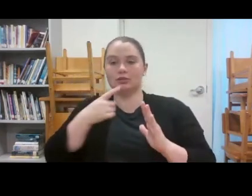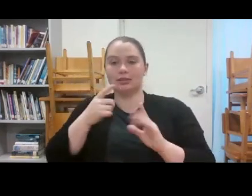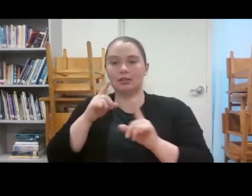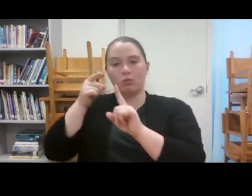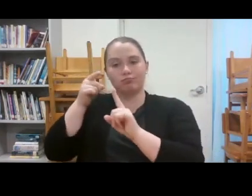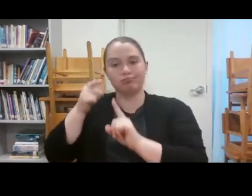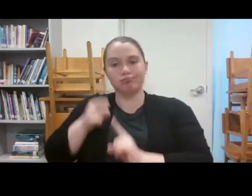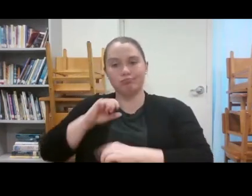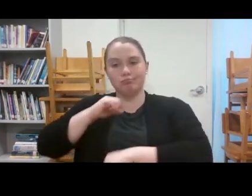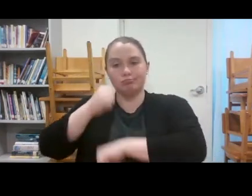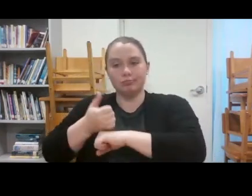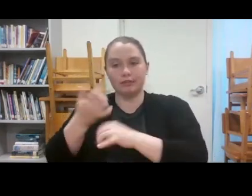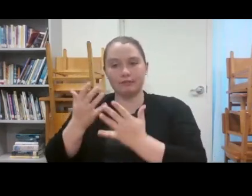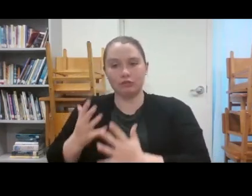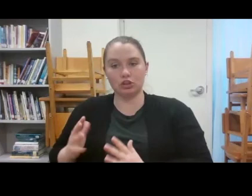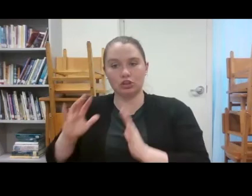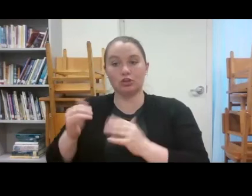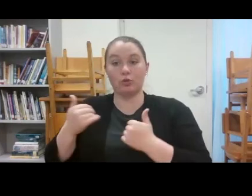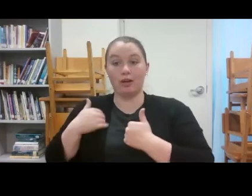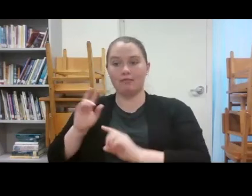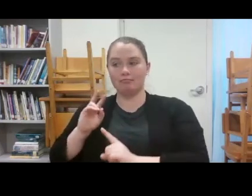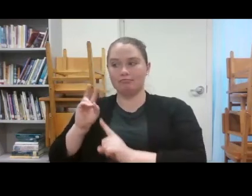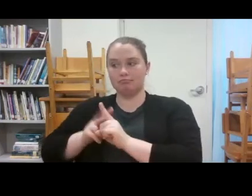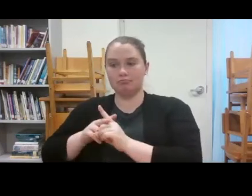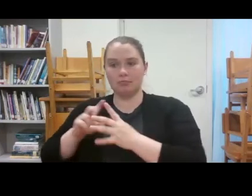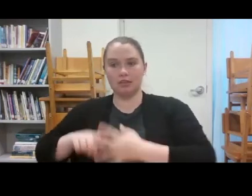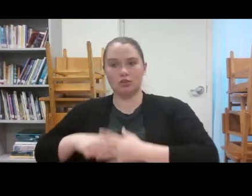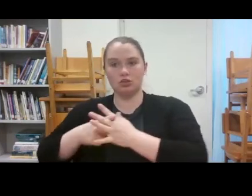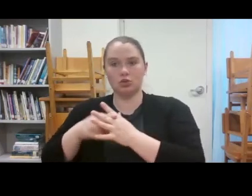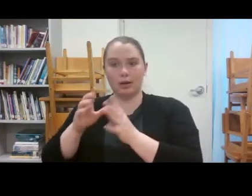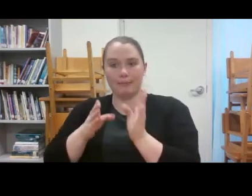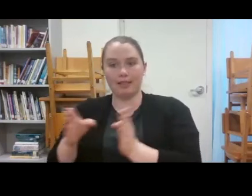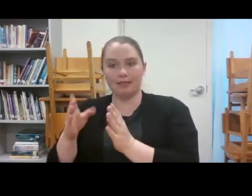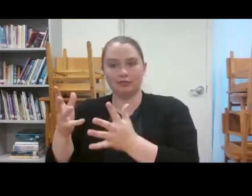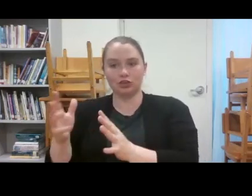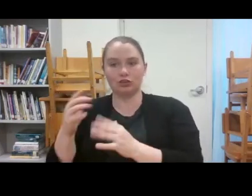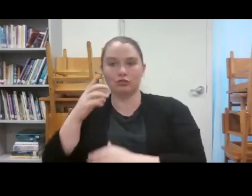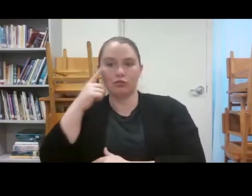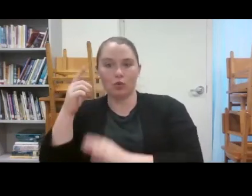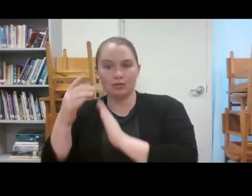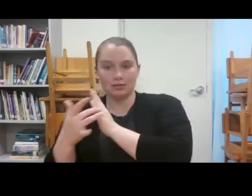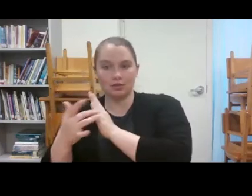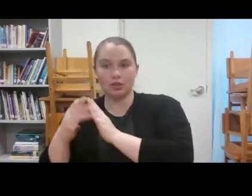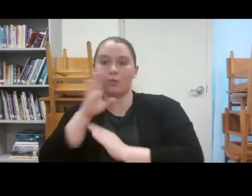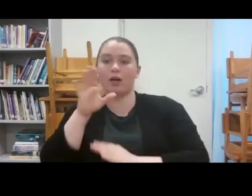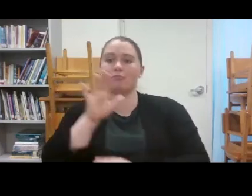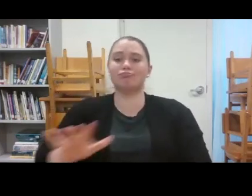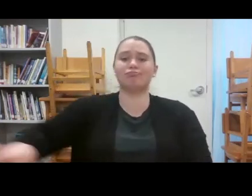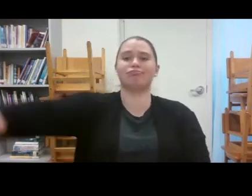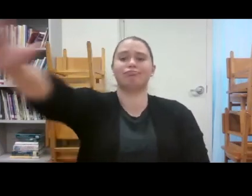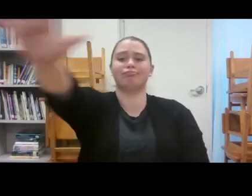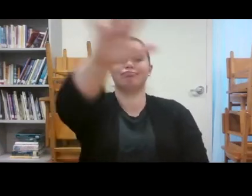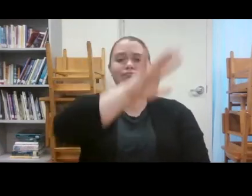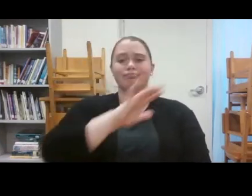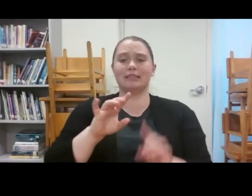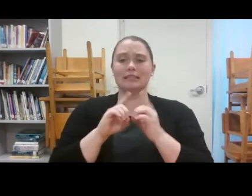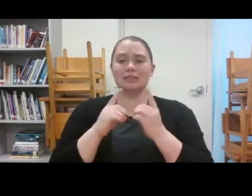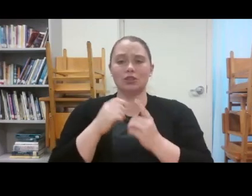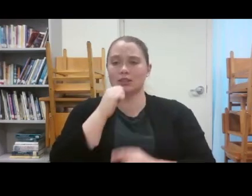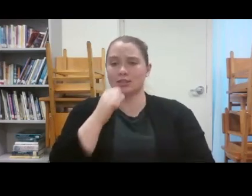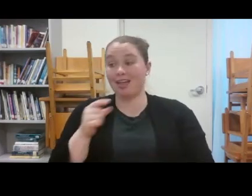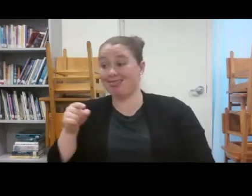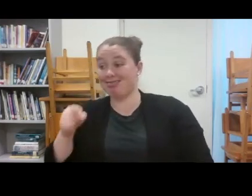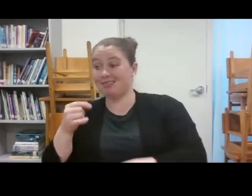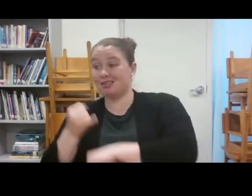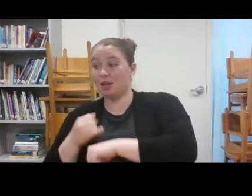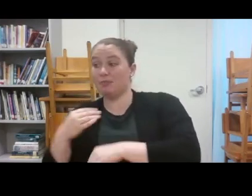So they've got an implementation plan for the technology. And so those are things that touch all campuses over time. And it's not as simple as this